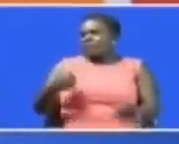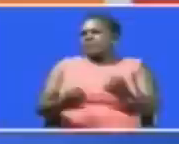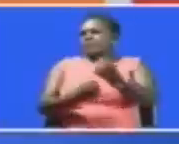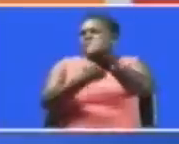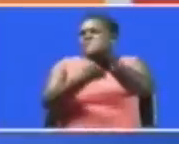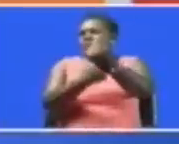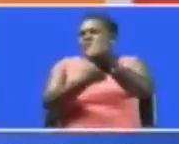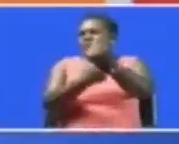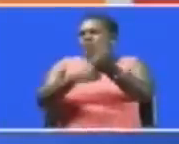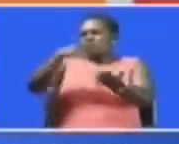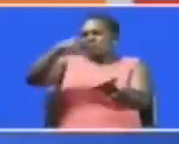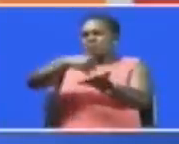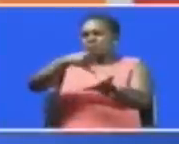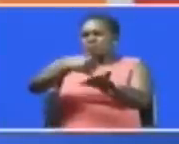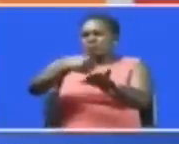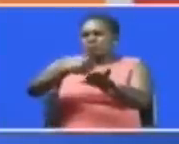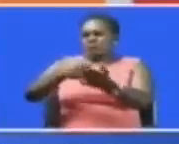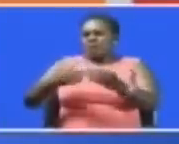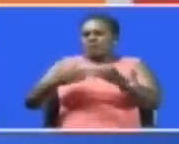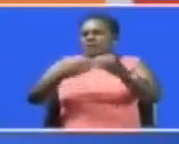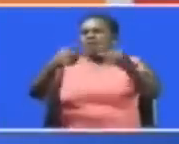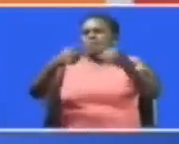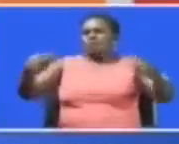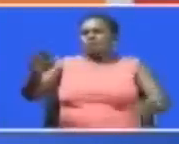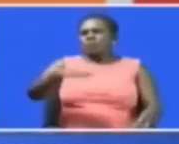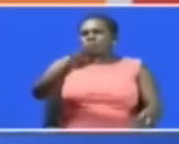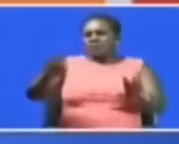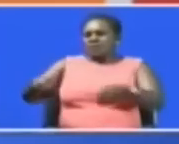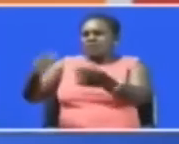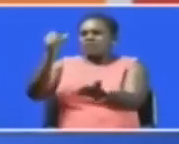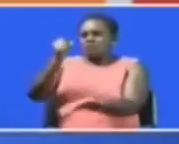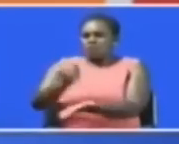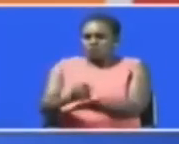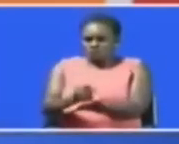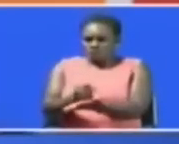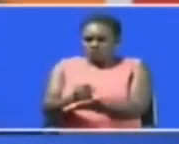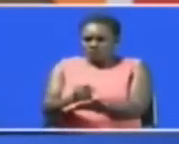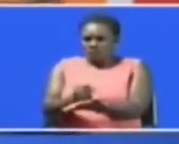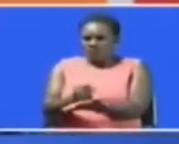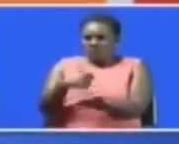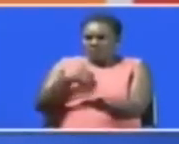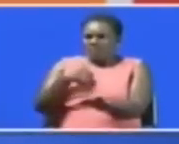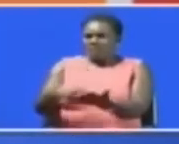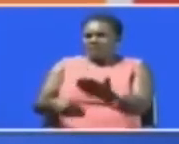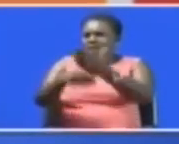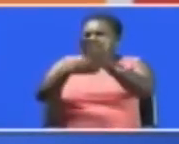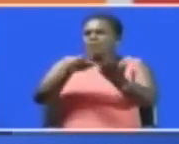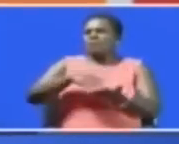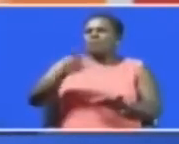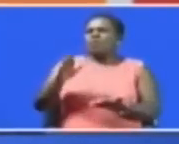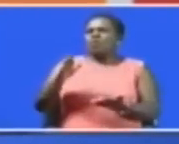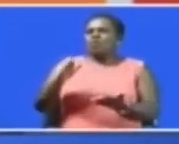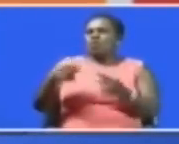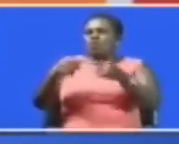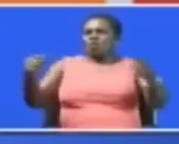with is bringing the leader of opposition to parliament and giving him office. And I can go even further than what he said,